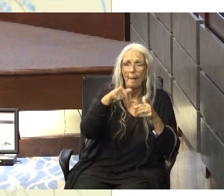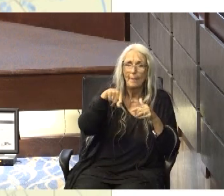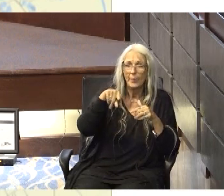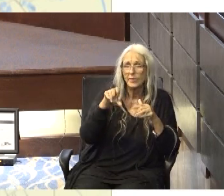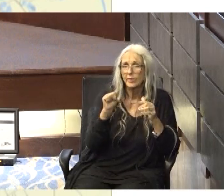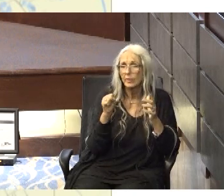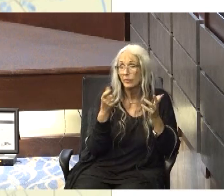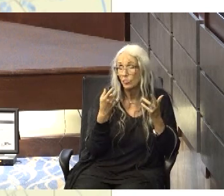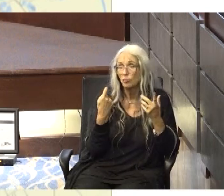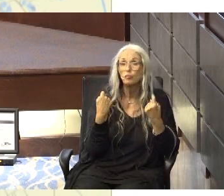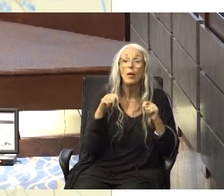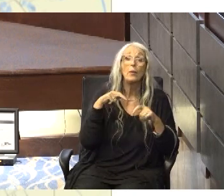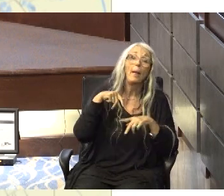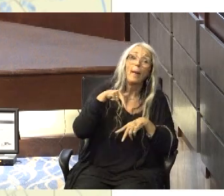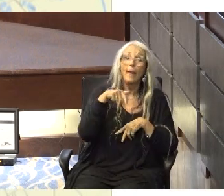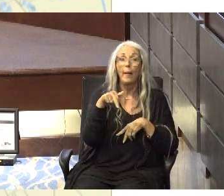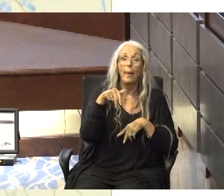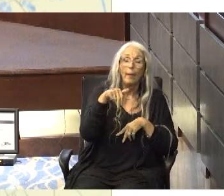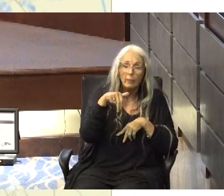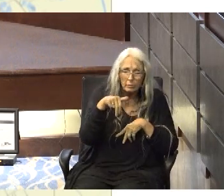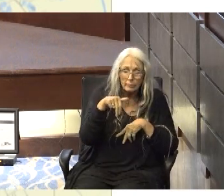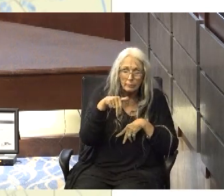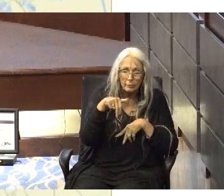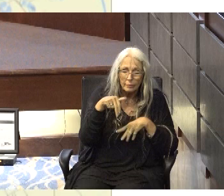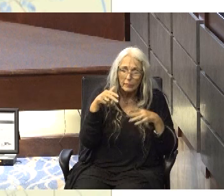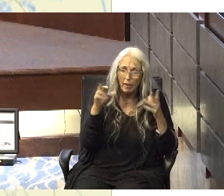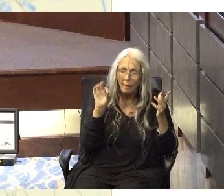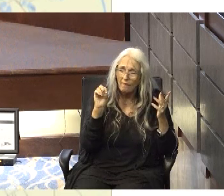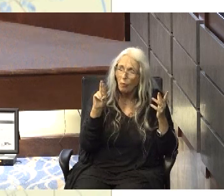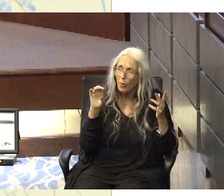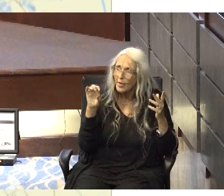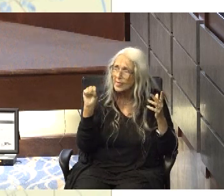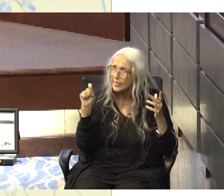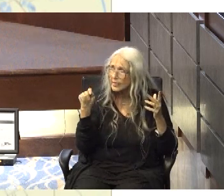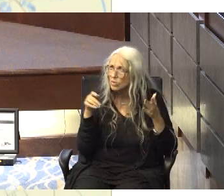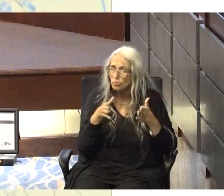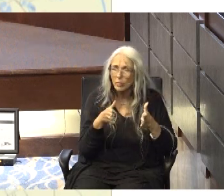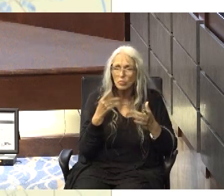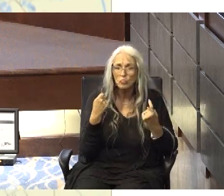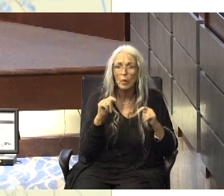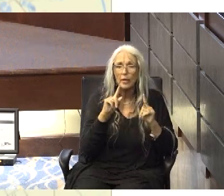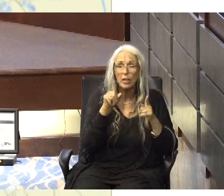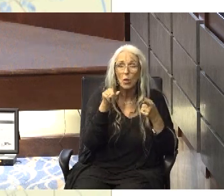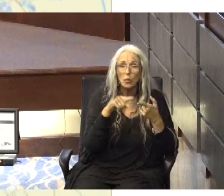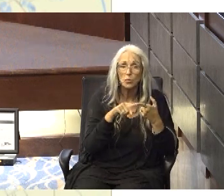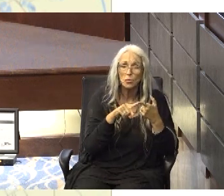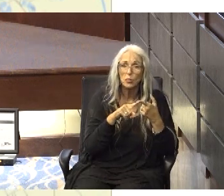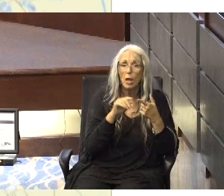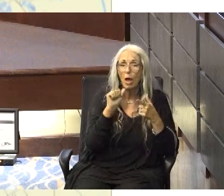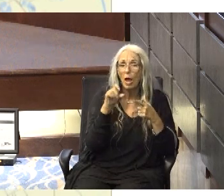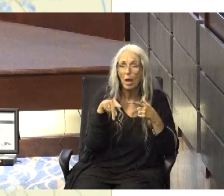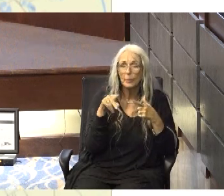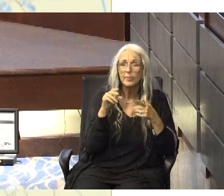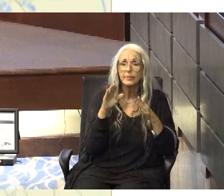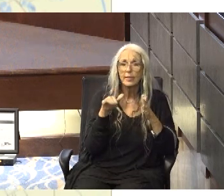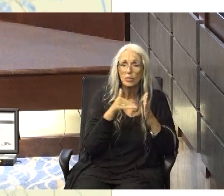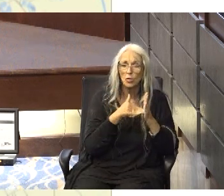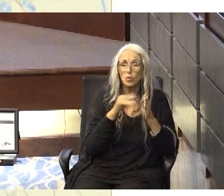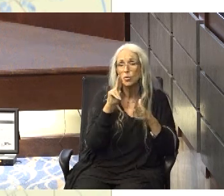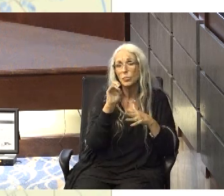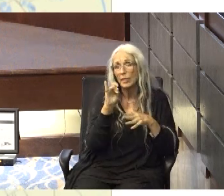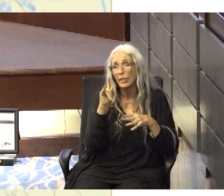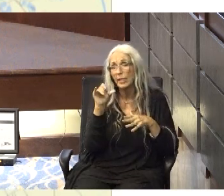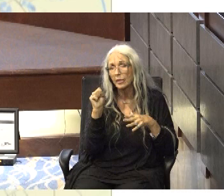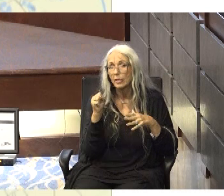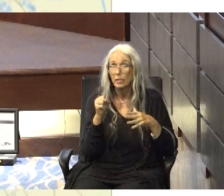instance, if you try to walk along 4th Street, which I do sometimes to go down to the Ops Center or go down to utilities, there's quite